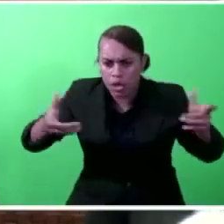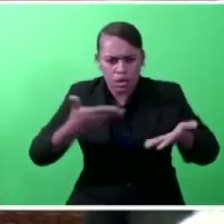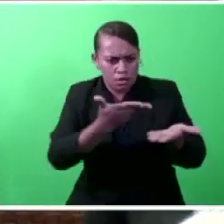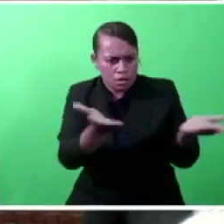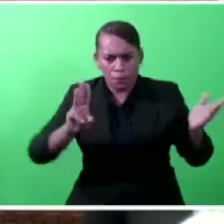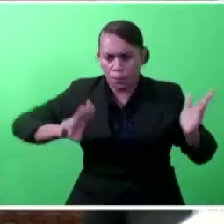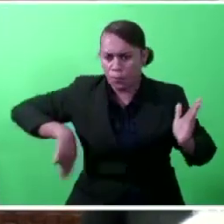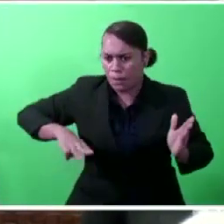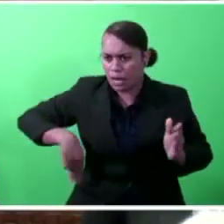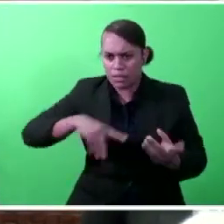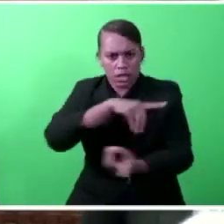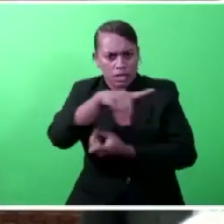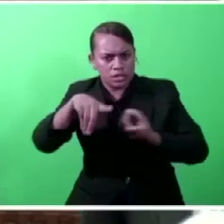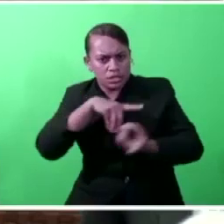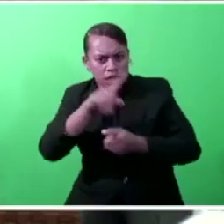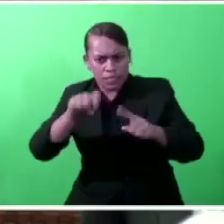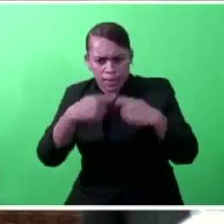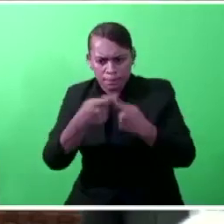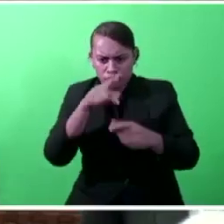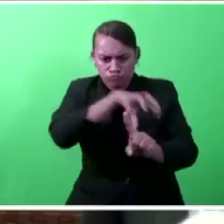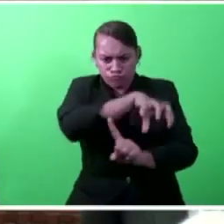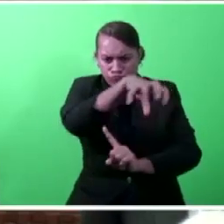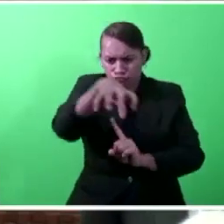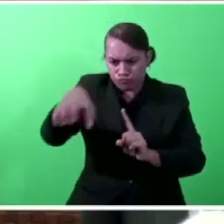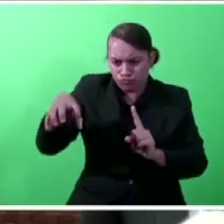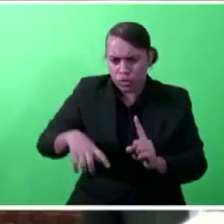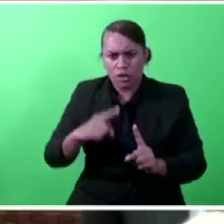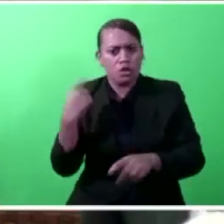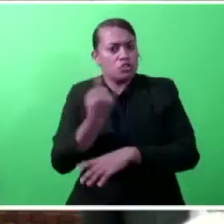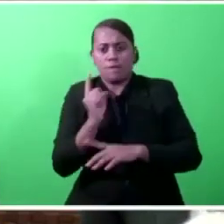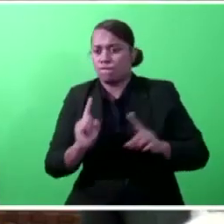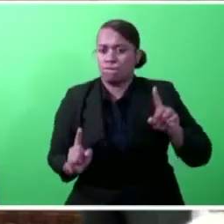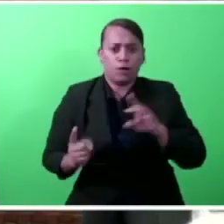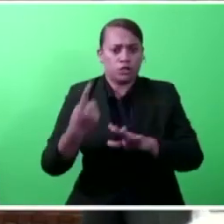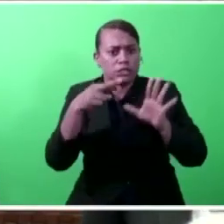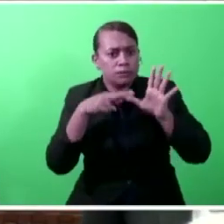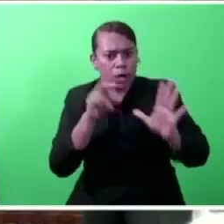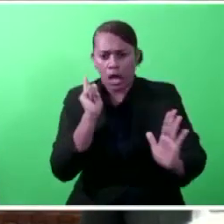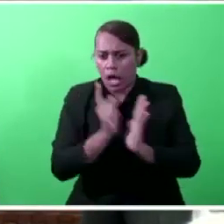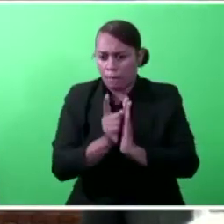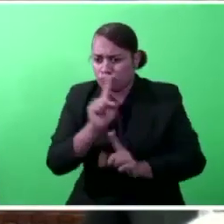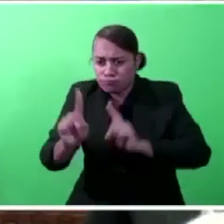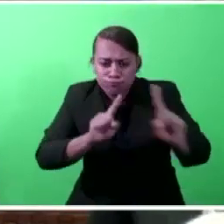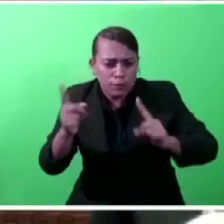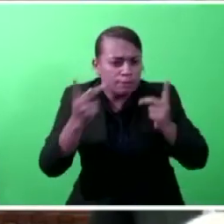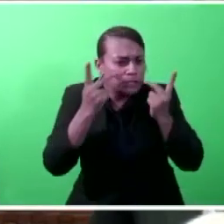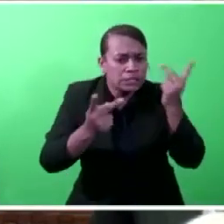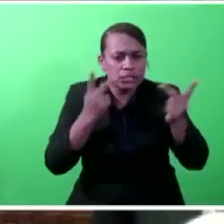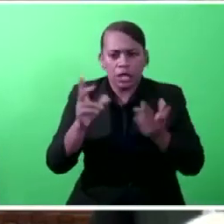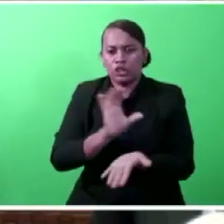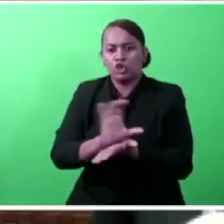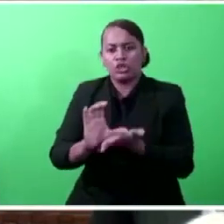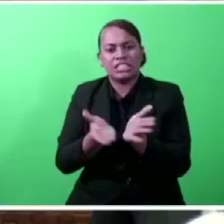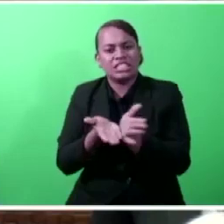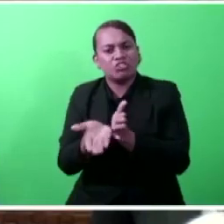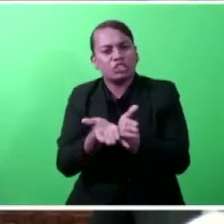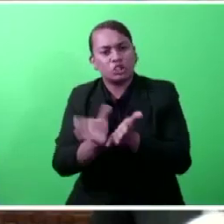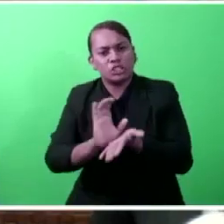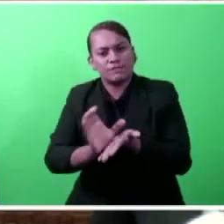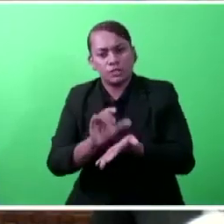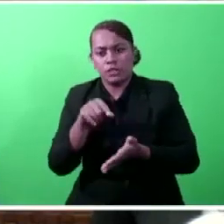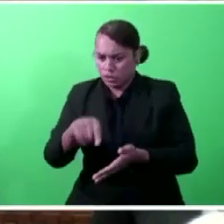the clusters, the development partners, the first responders, civil servants and the CSOs that participated, and also my permanent secretary,